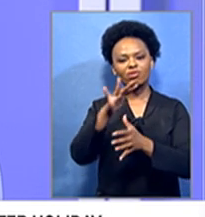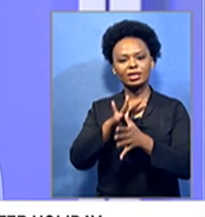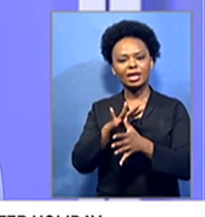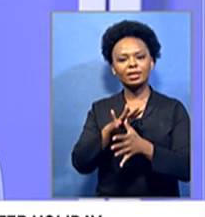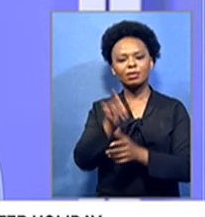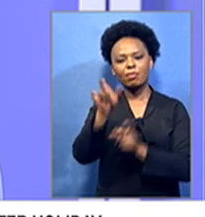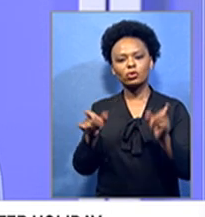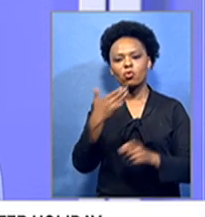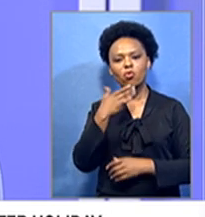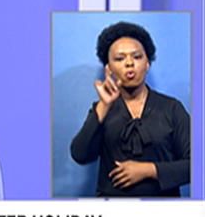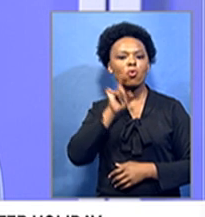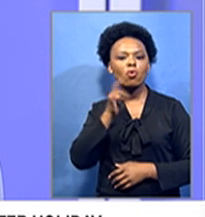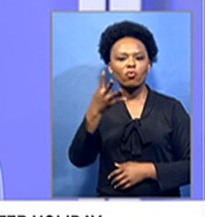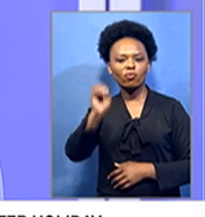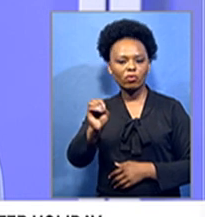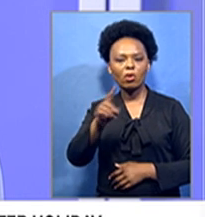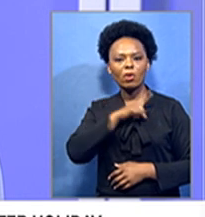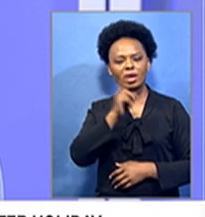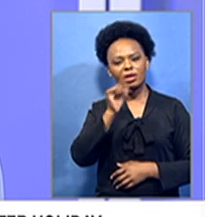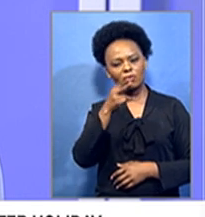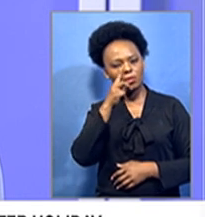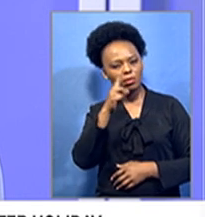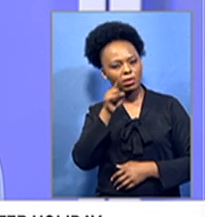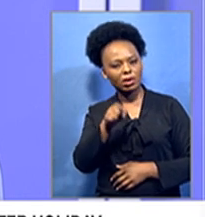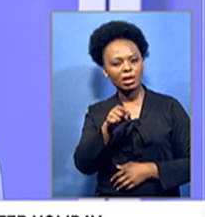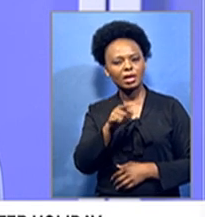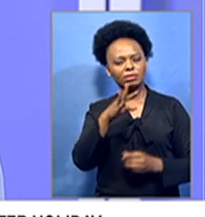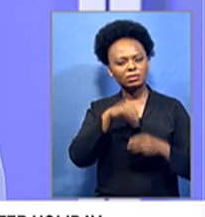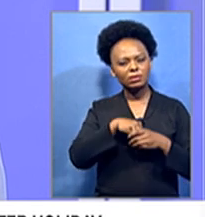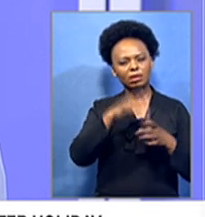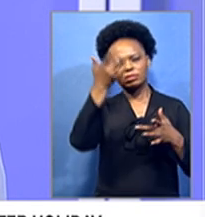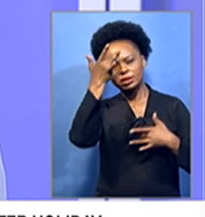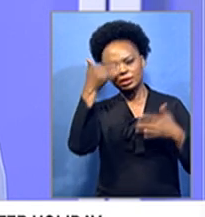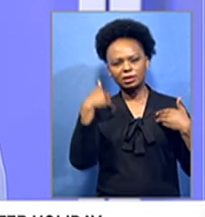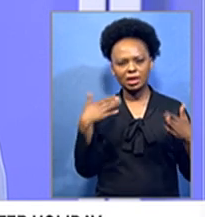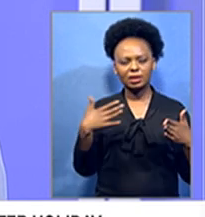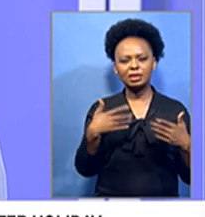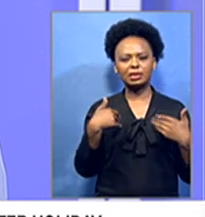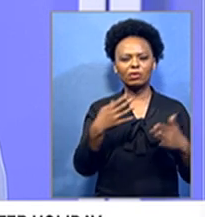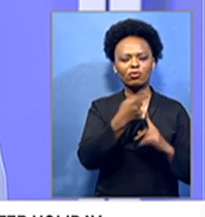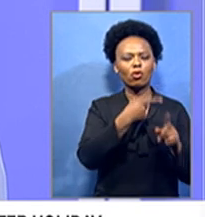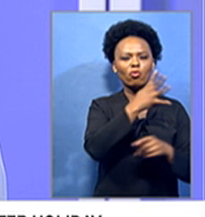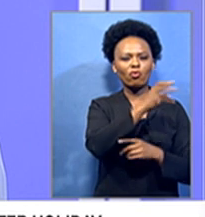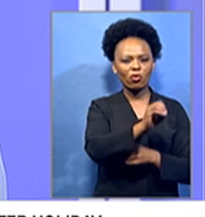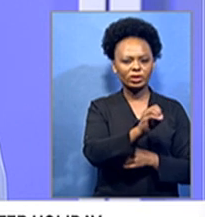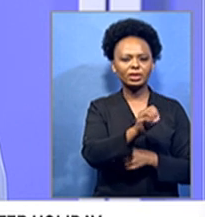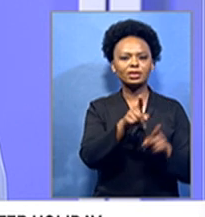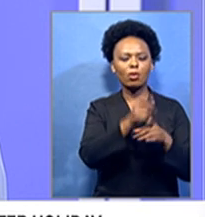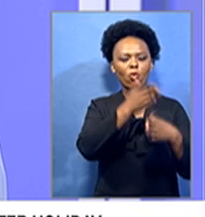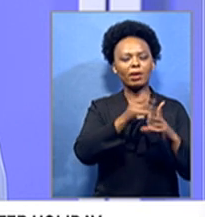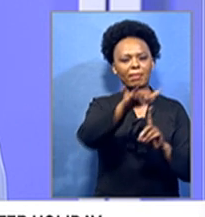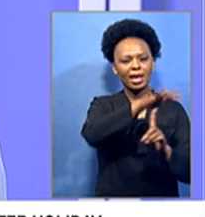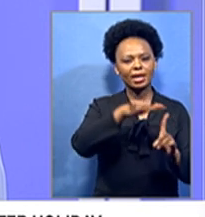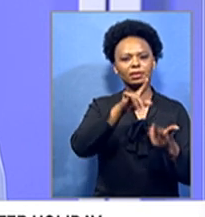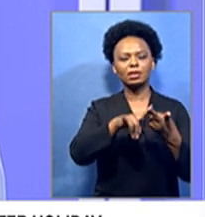mortality, we realized that mortality started rising at 40 years, so those need to be protected as well. Even from workplace and from the community and so